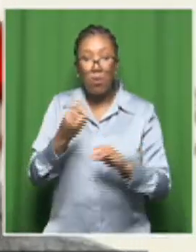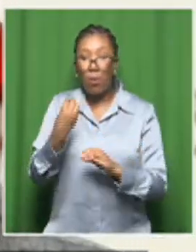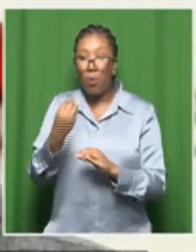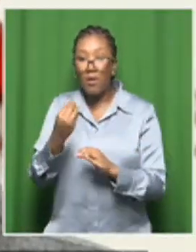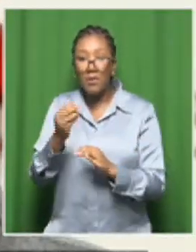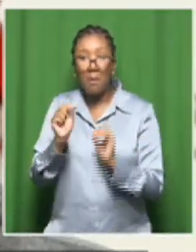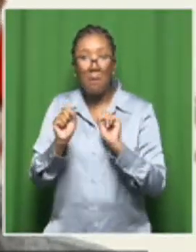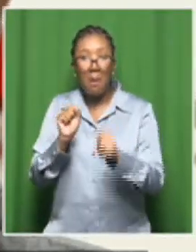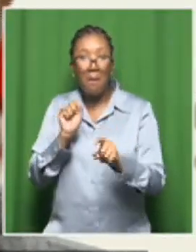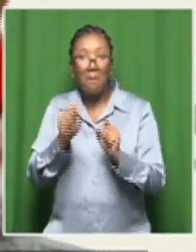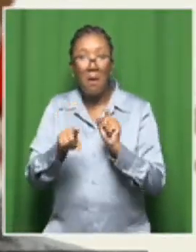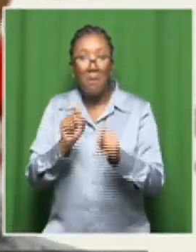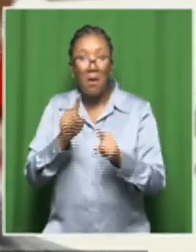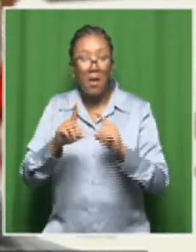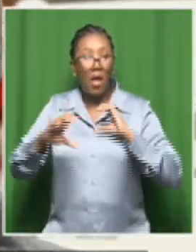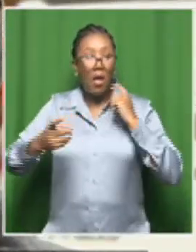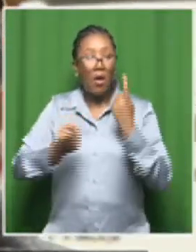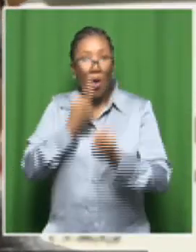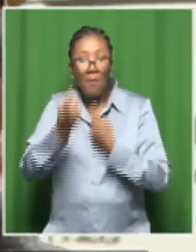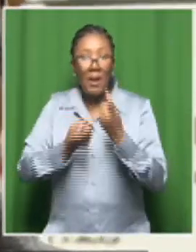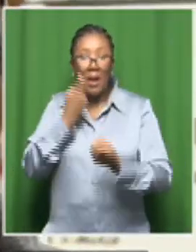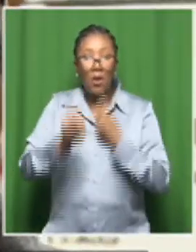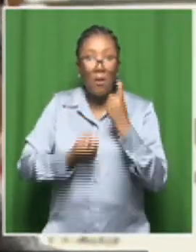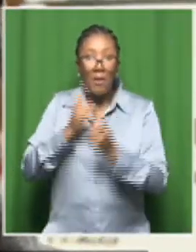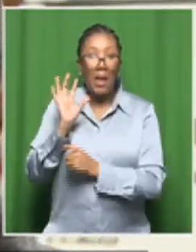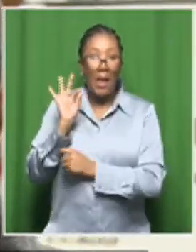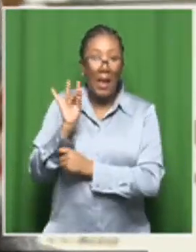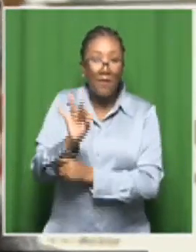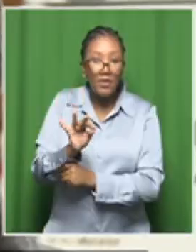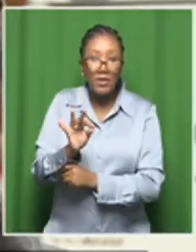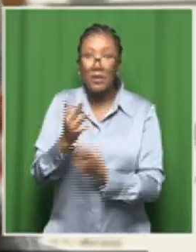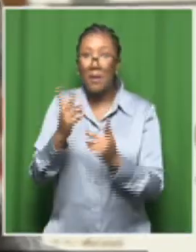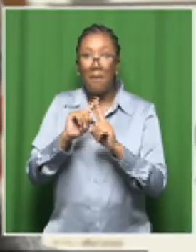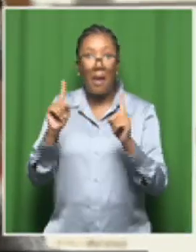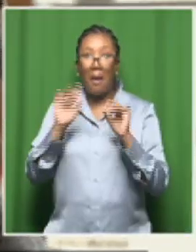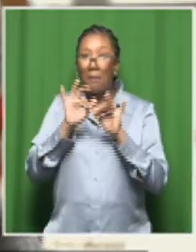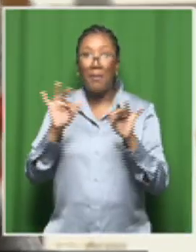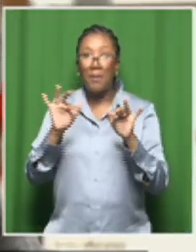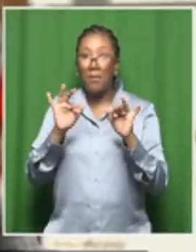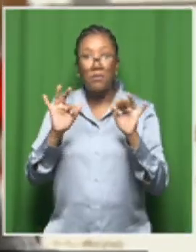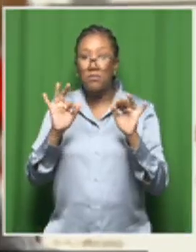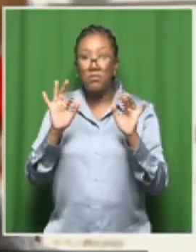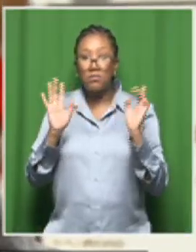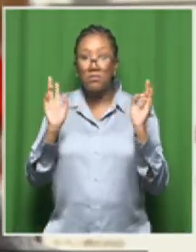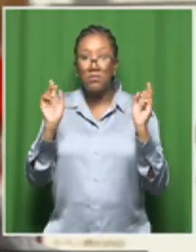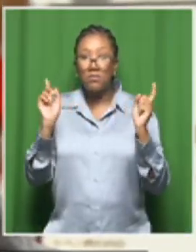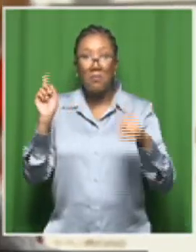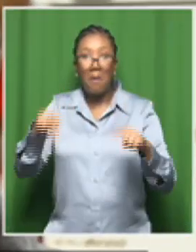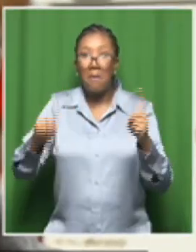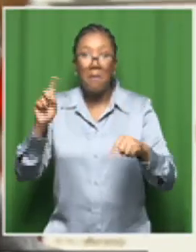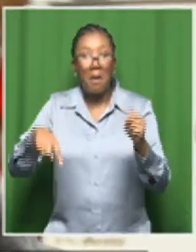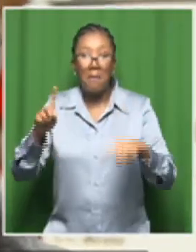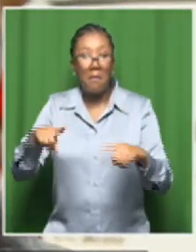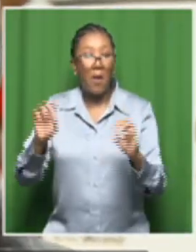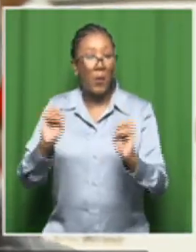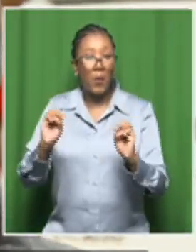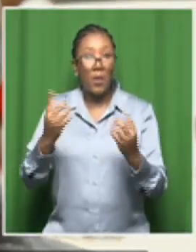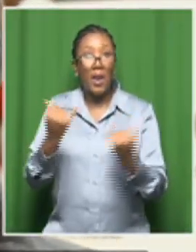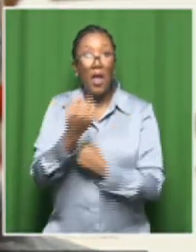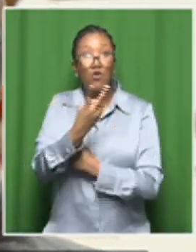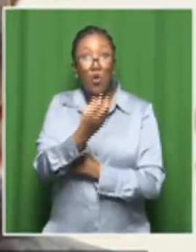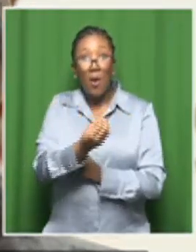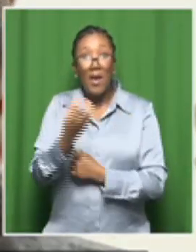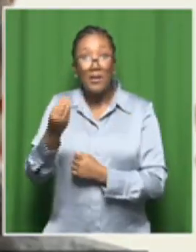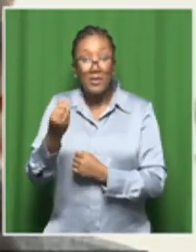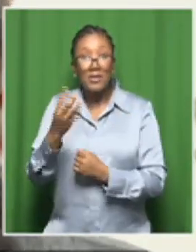open on complaints on a daily basis. This morning I woke up to 200 and something messages of complaints, and